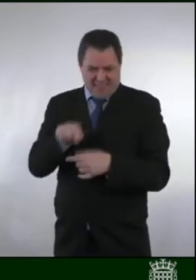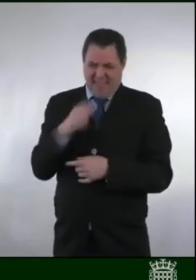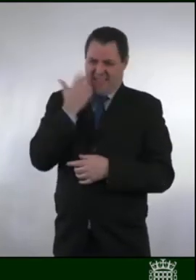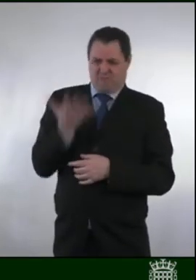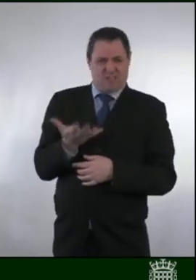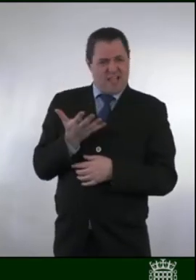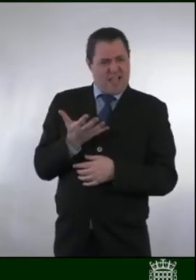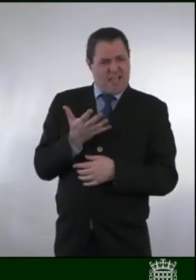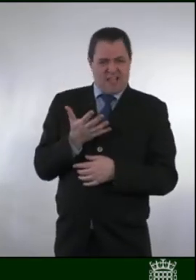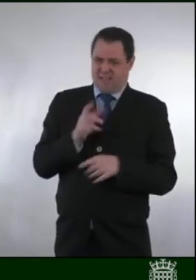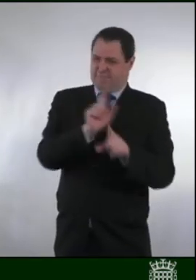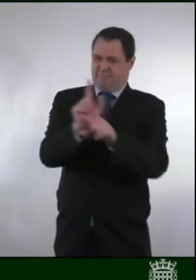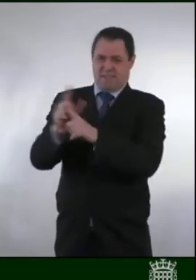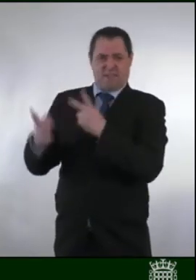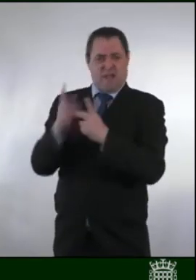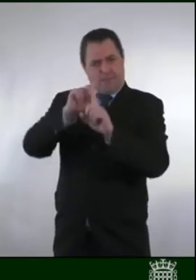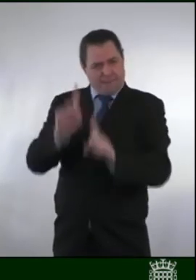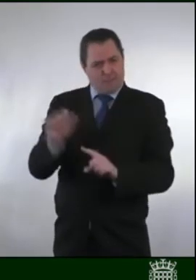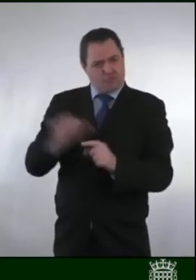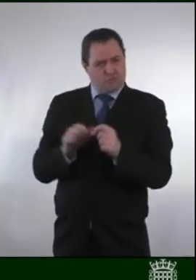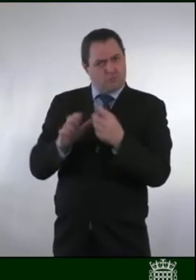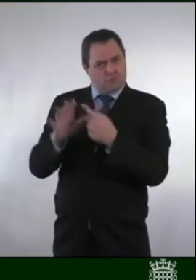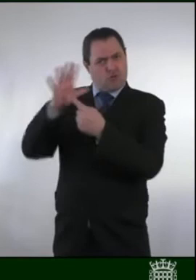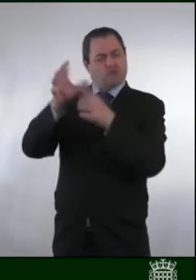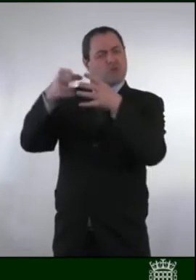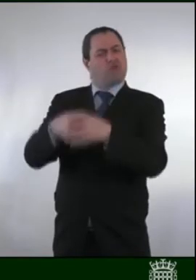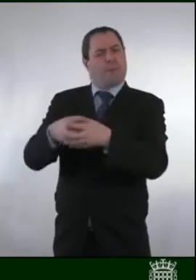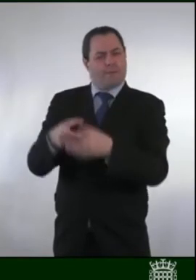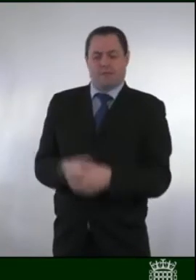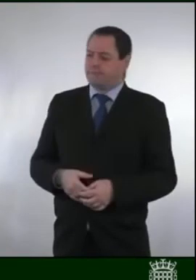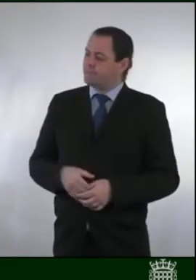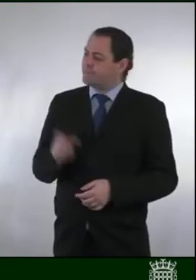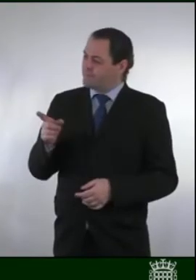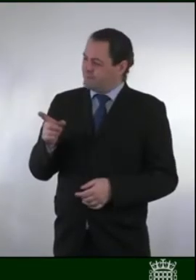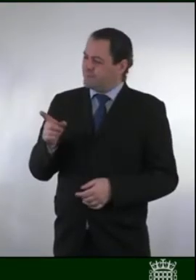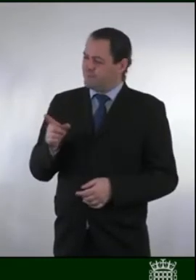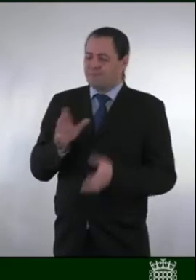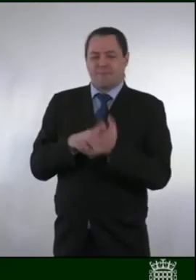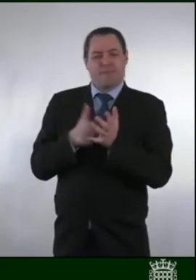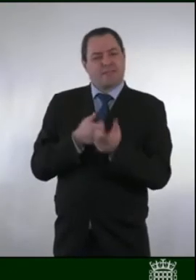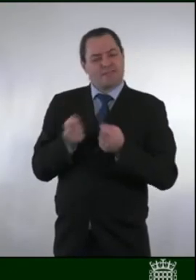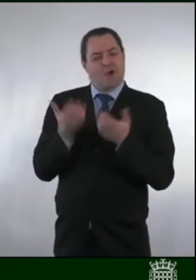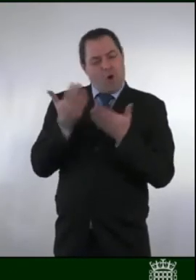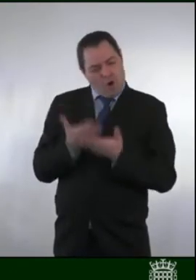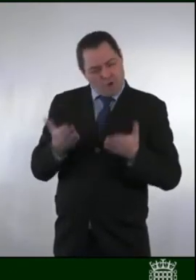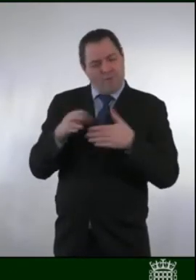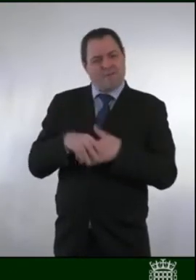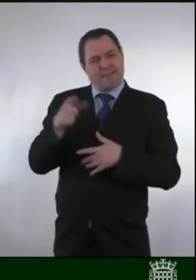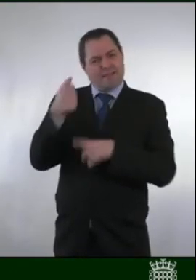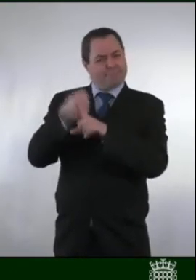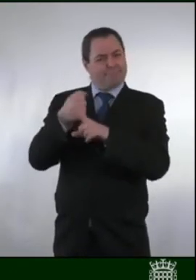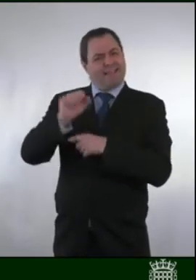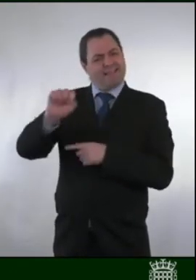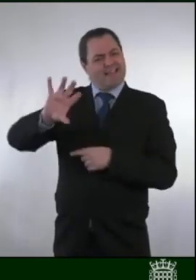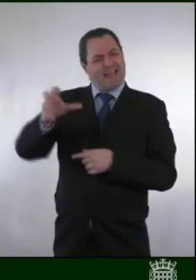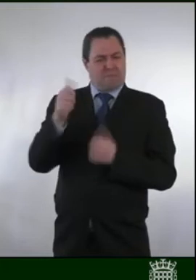into contact with other people? Mr. Speaker, my honourable friend is a great advocate for his constituents in Coal